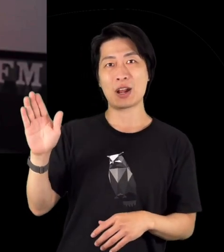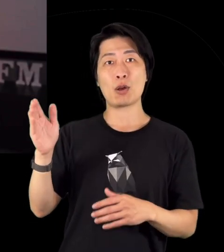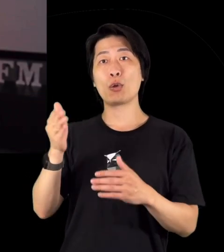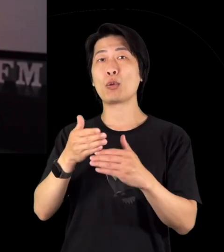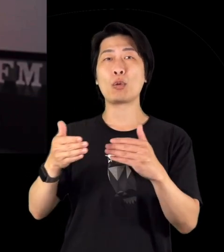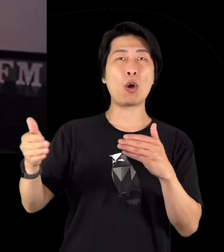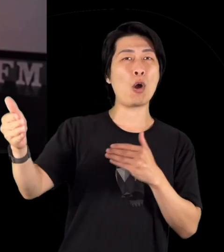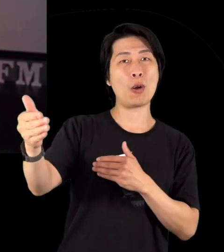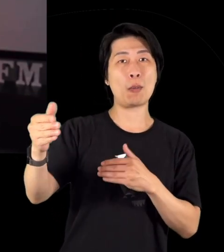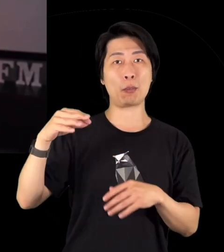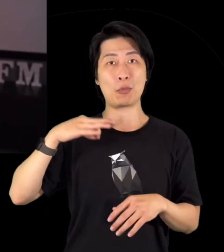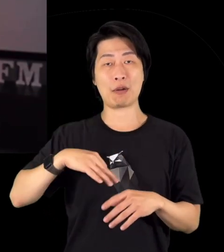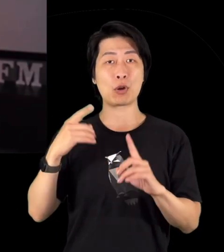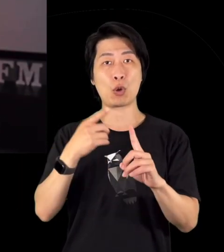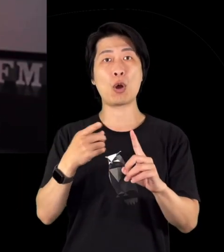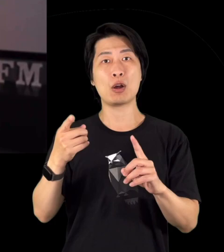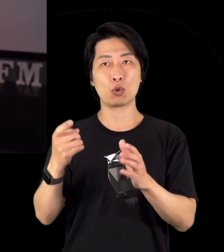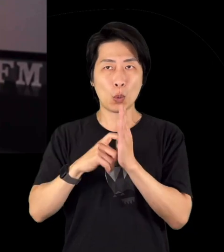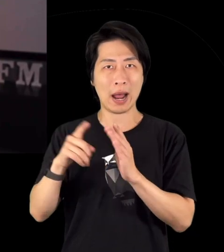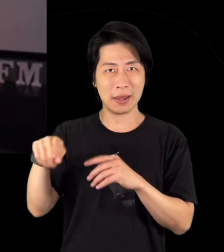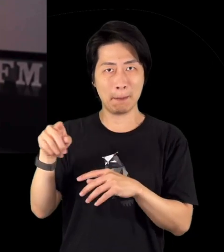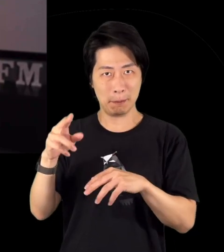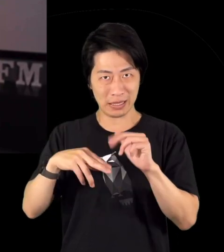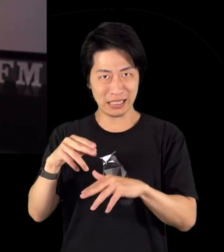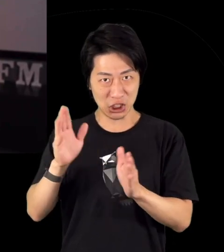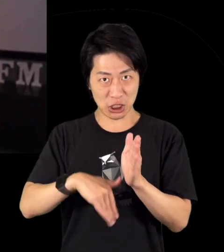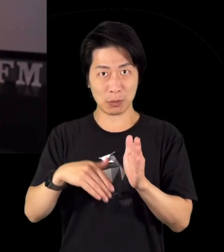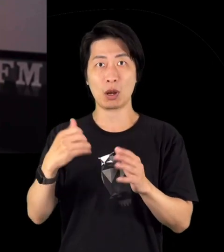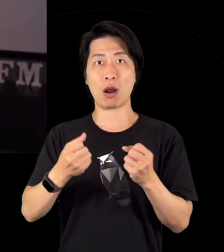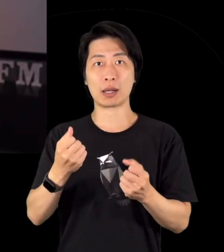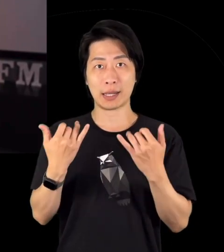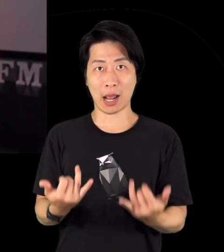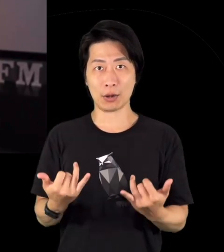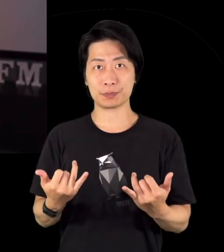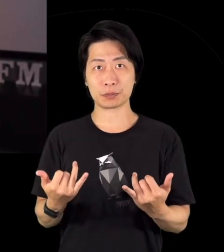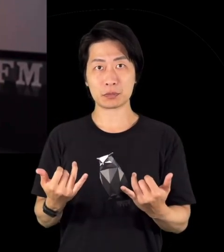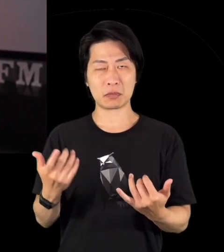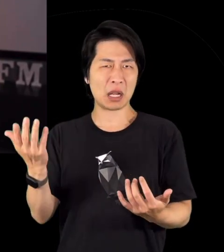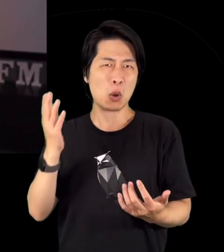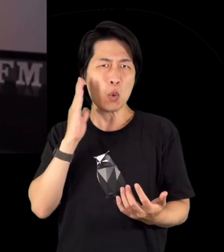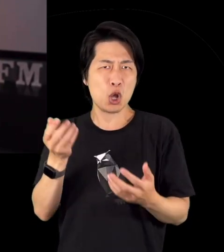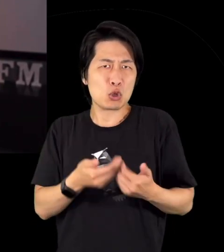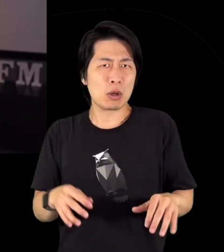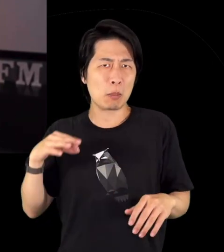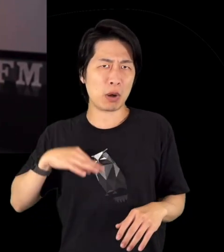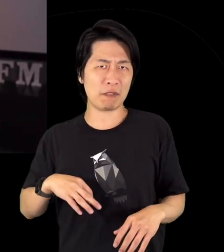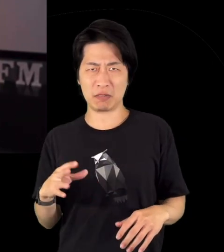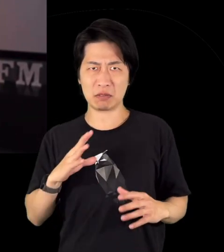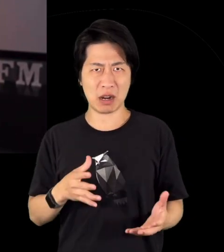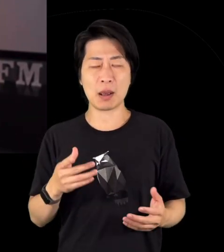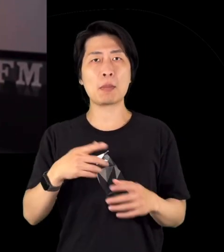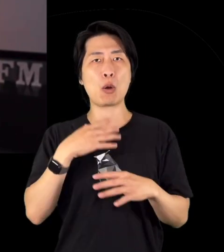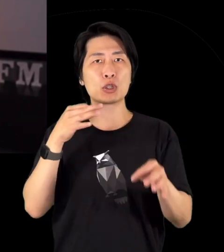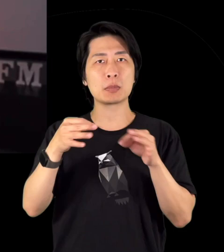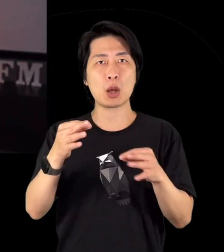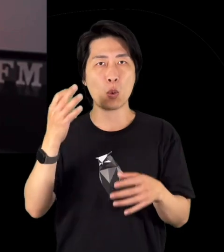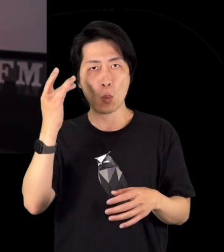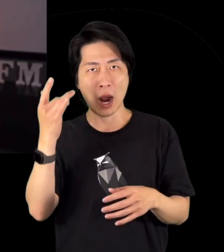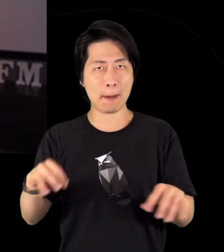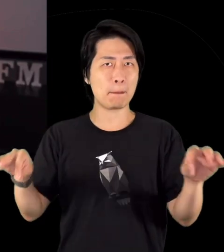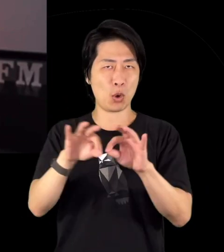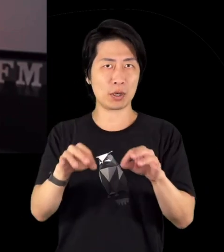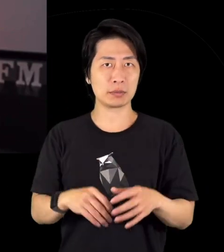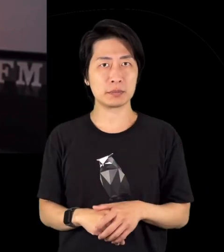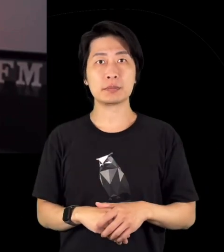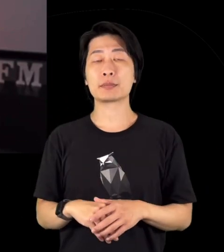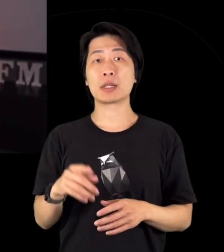goals require them to build cheap cars now that they're likely to lose profit on. And let me go ahead and explain why that is so